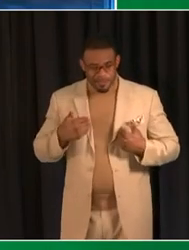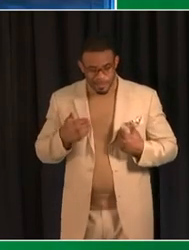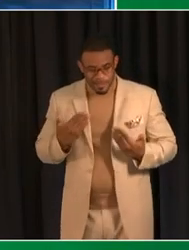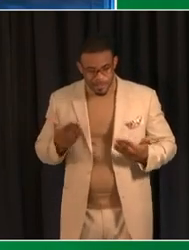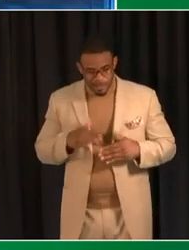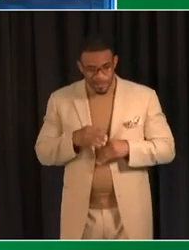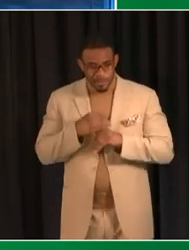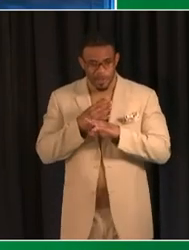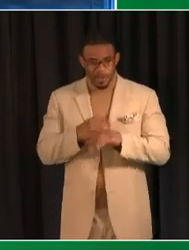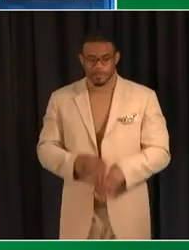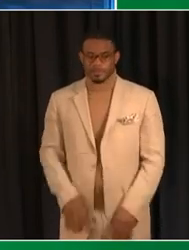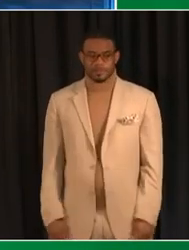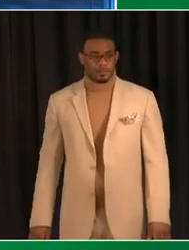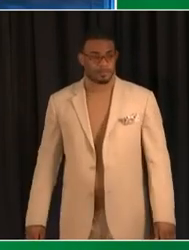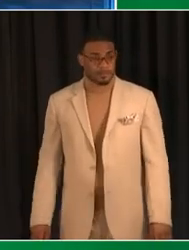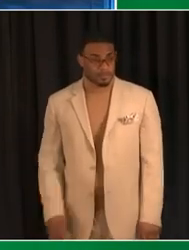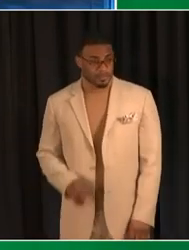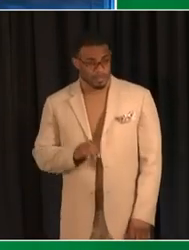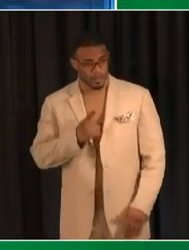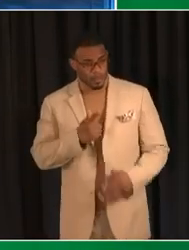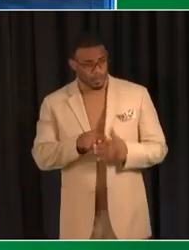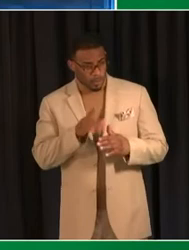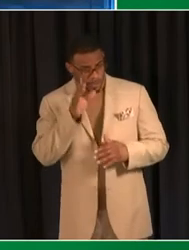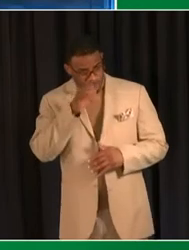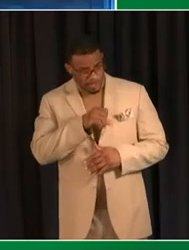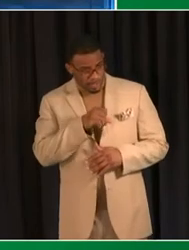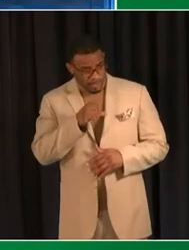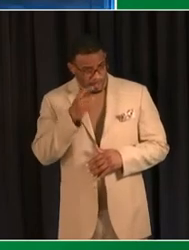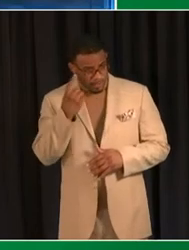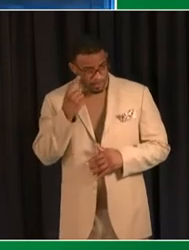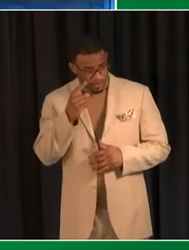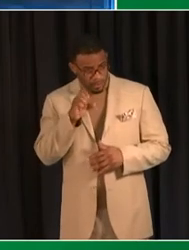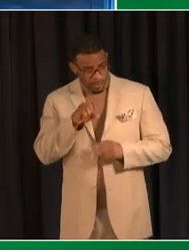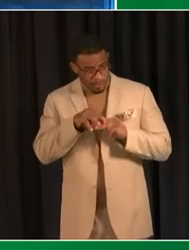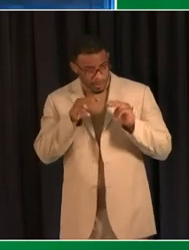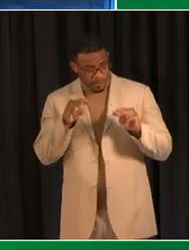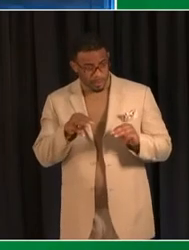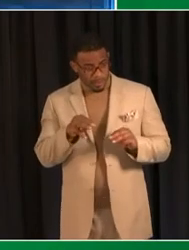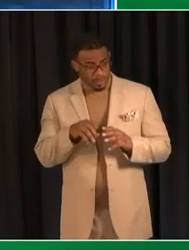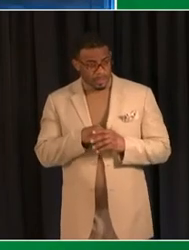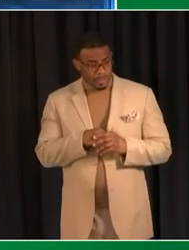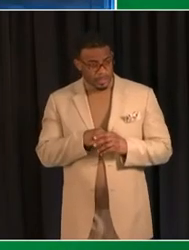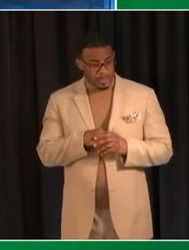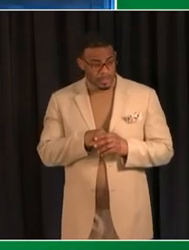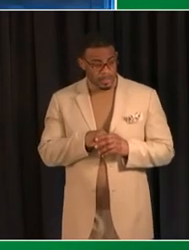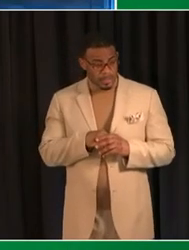having me on this call. Well, and Neil, what's your guess for Smithsonian?